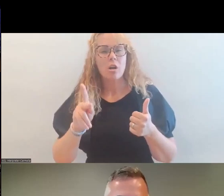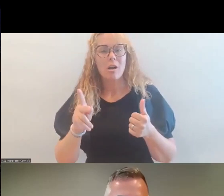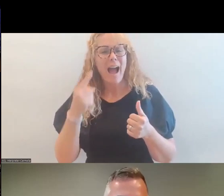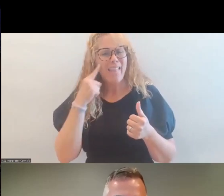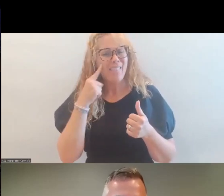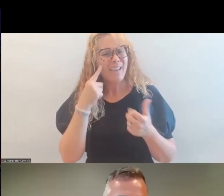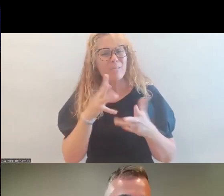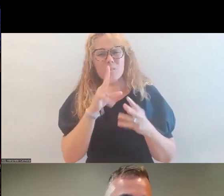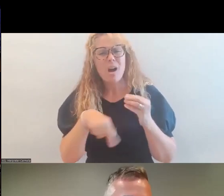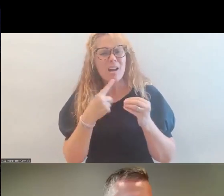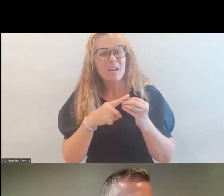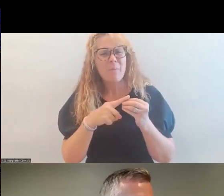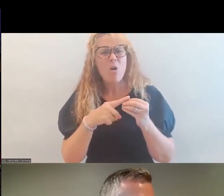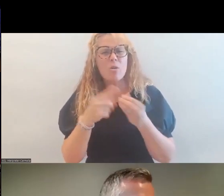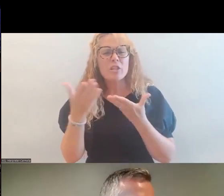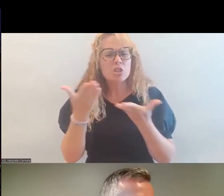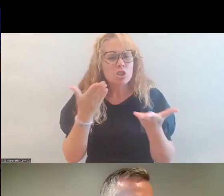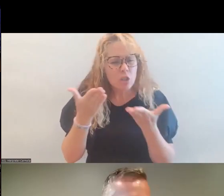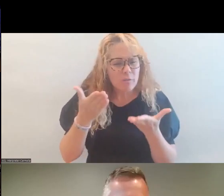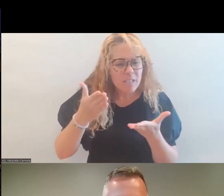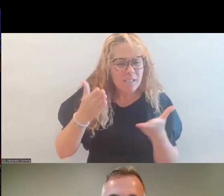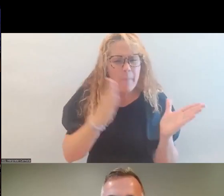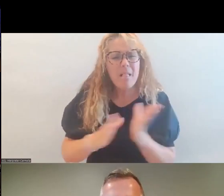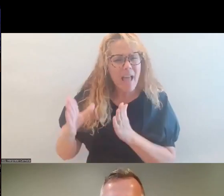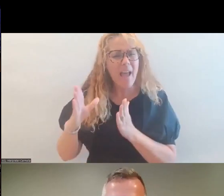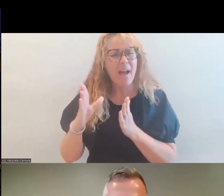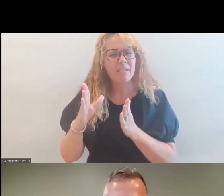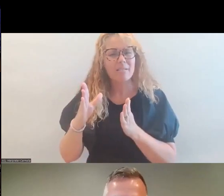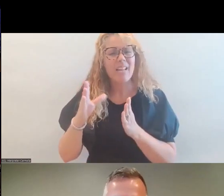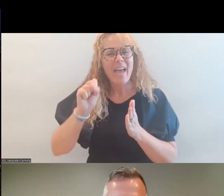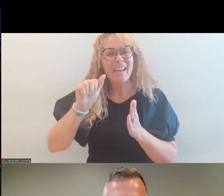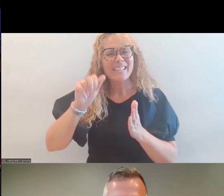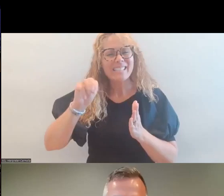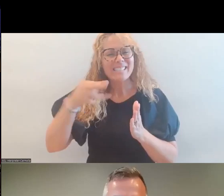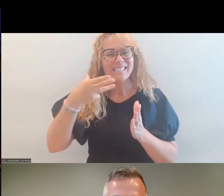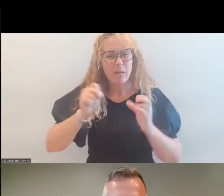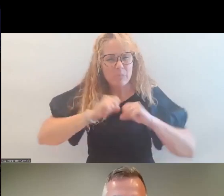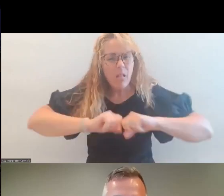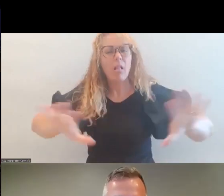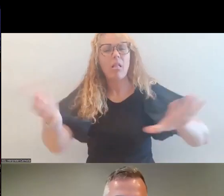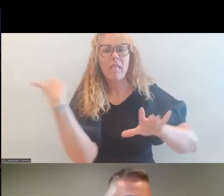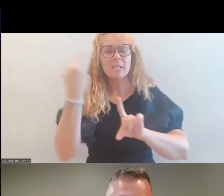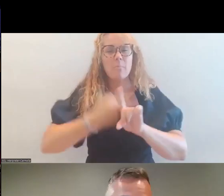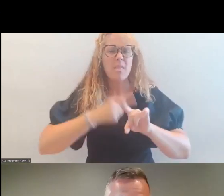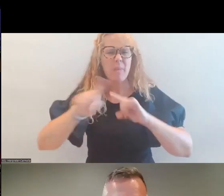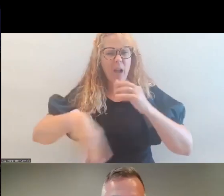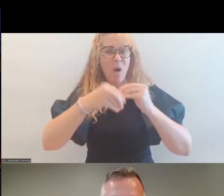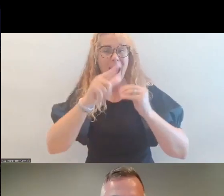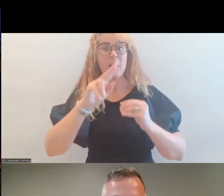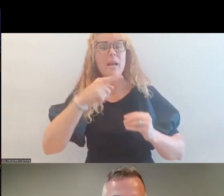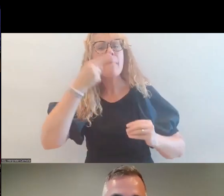might have talked about the quality and services plan that SAMHSA put out last month, but I will also throw it in the chat, the link. This is a